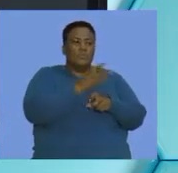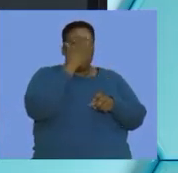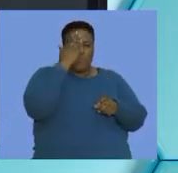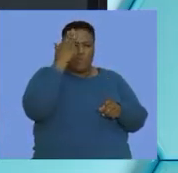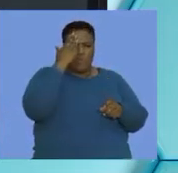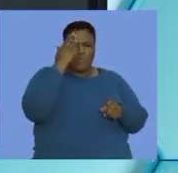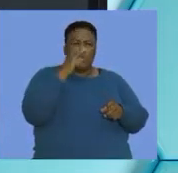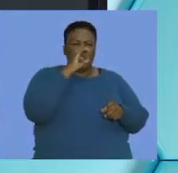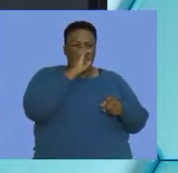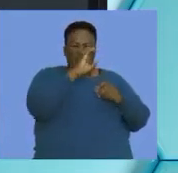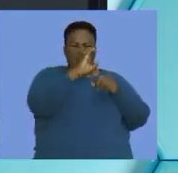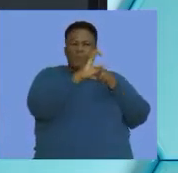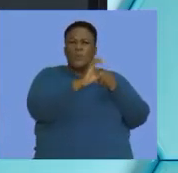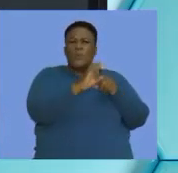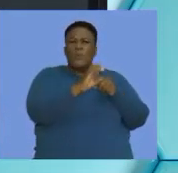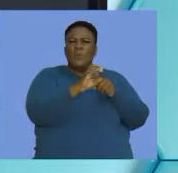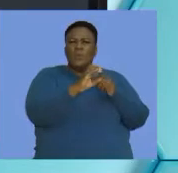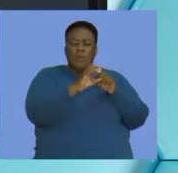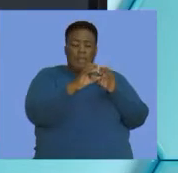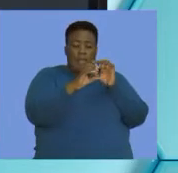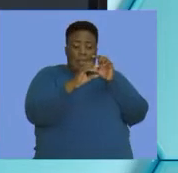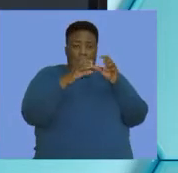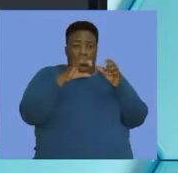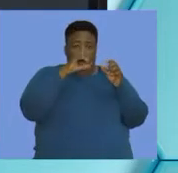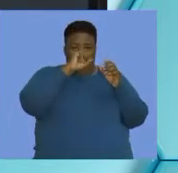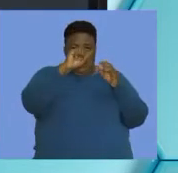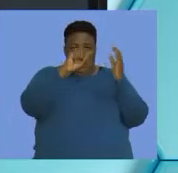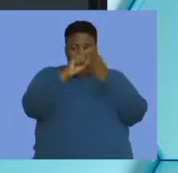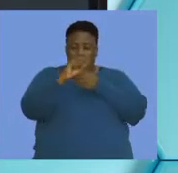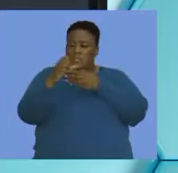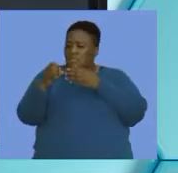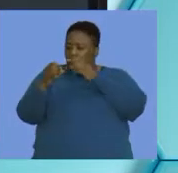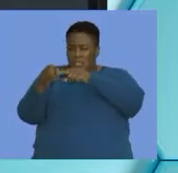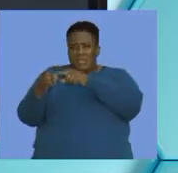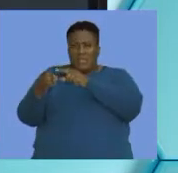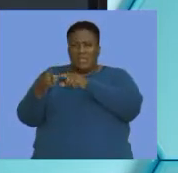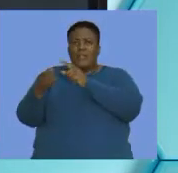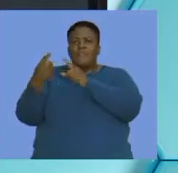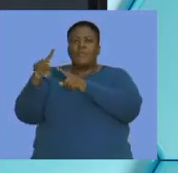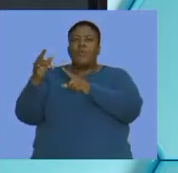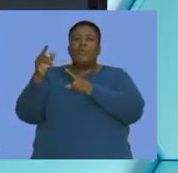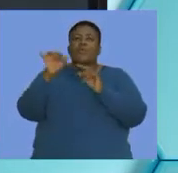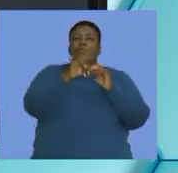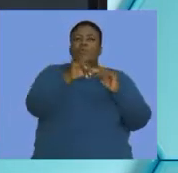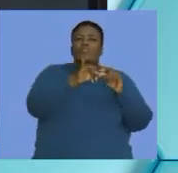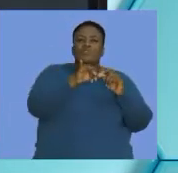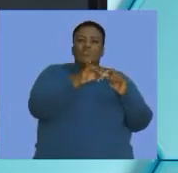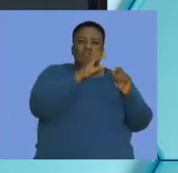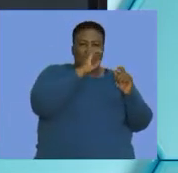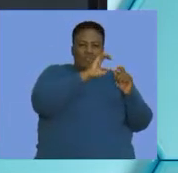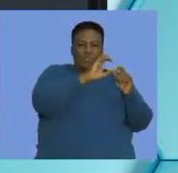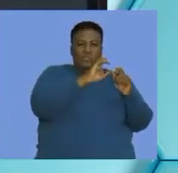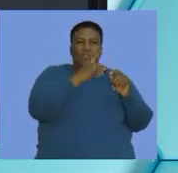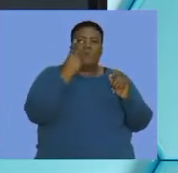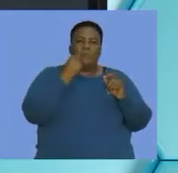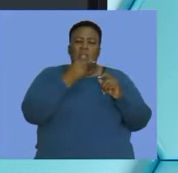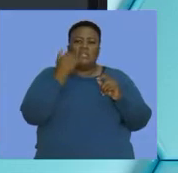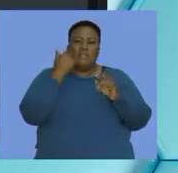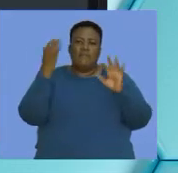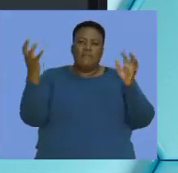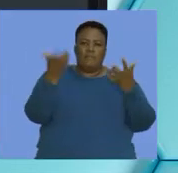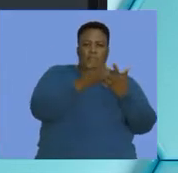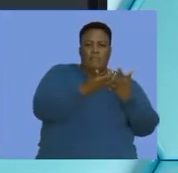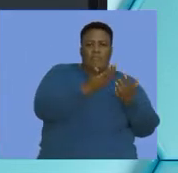horn belonged to. And it's important that the law system is able to identify and link a horn and a